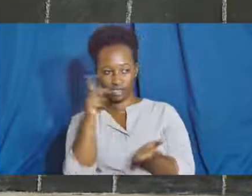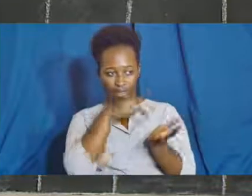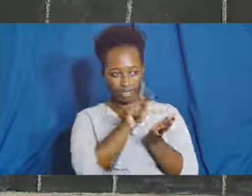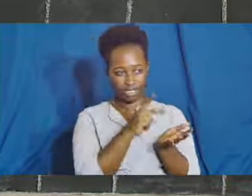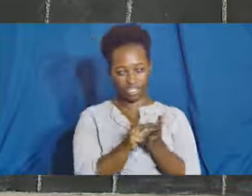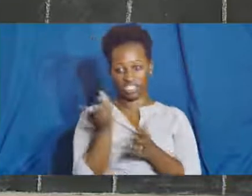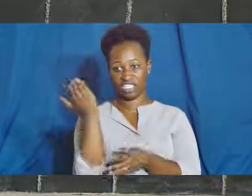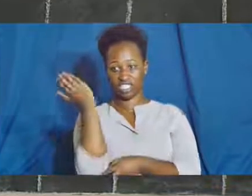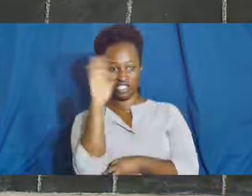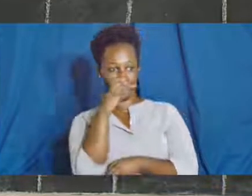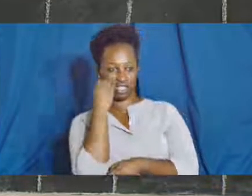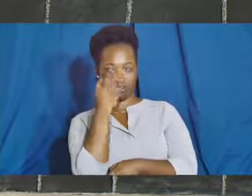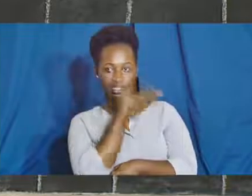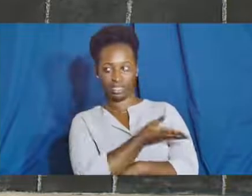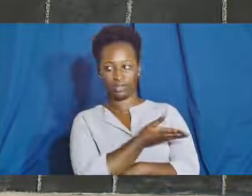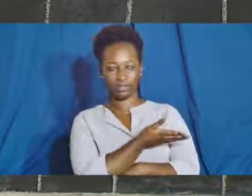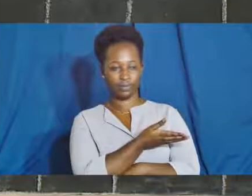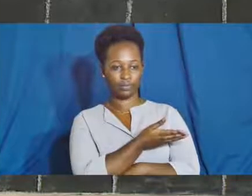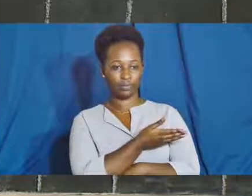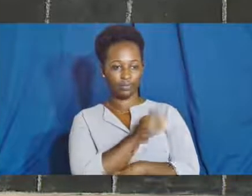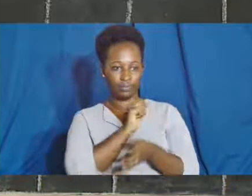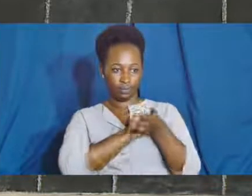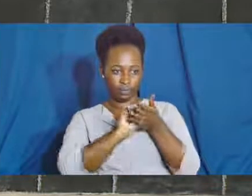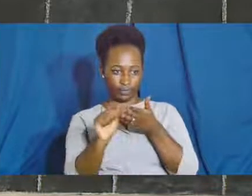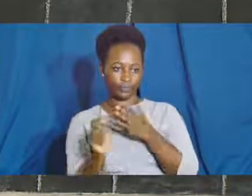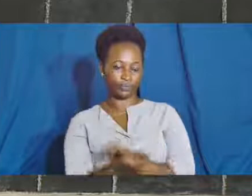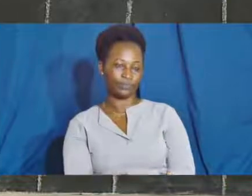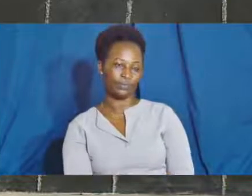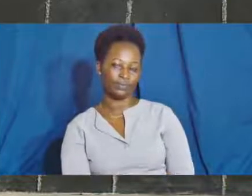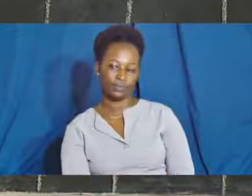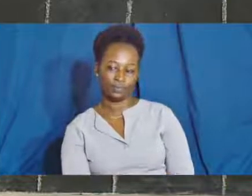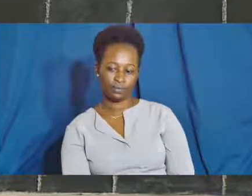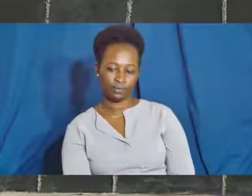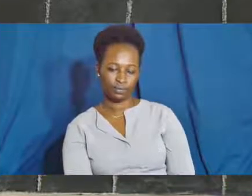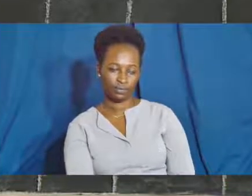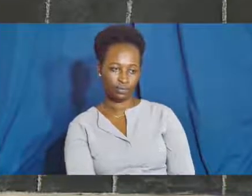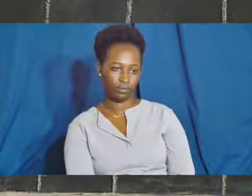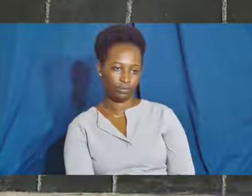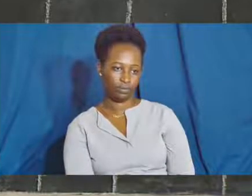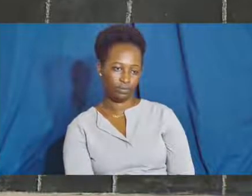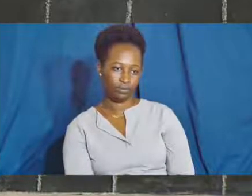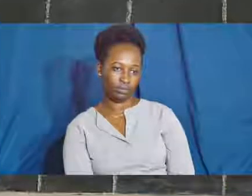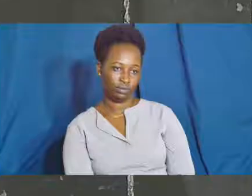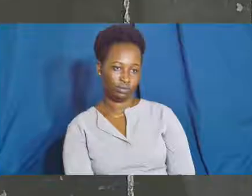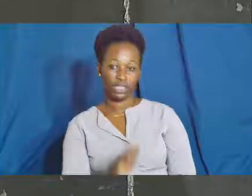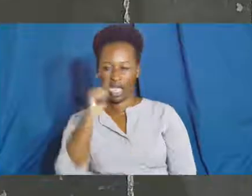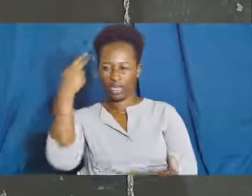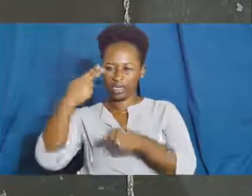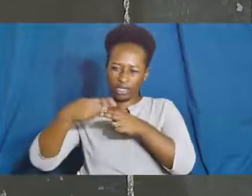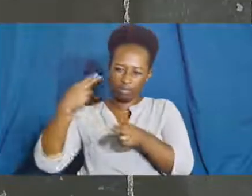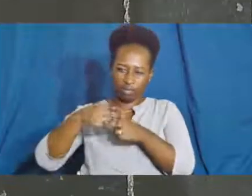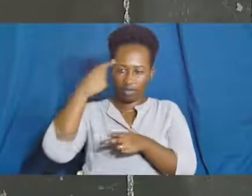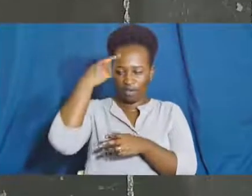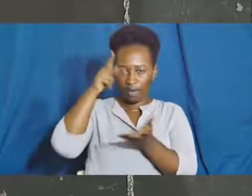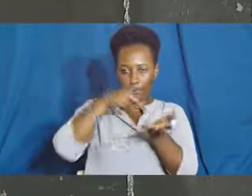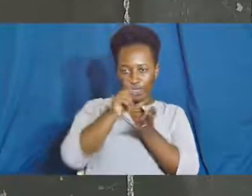purchases returns if they are there. So subtract purchases returns. Another name for purchases returns